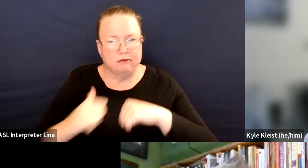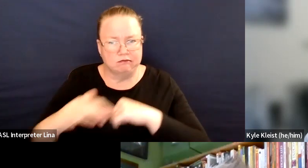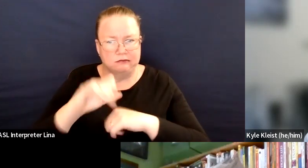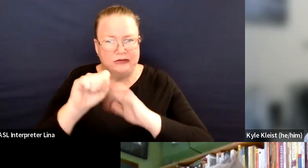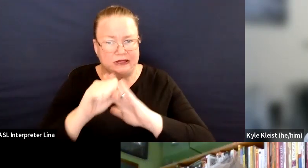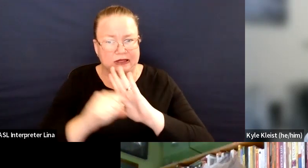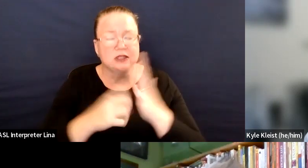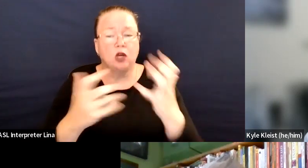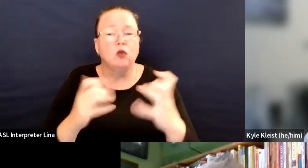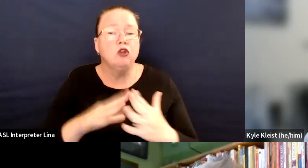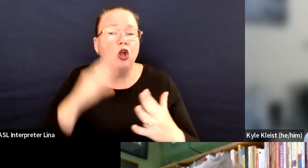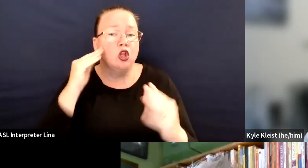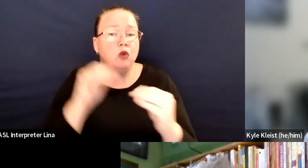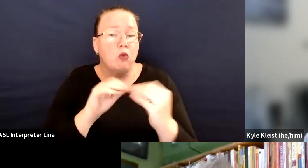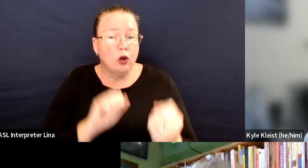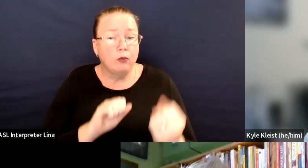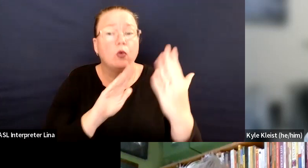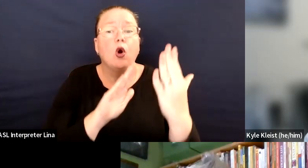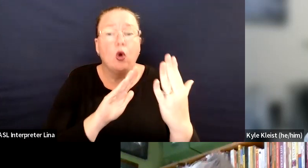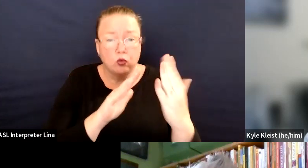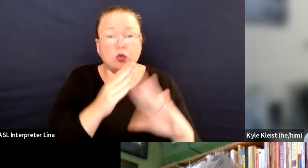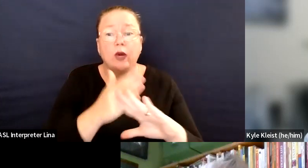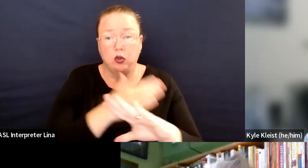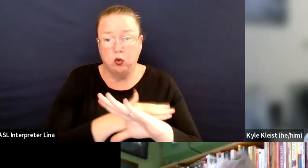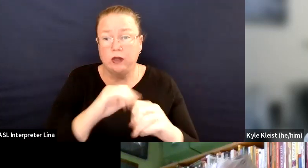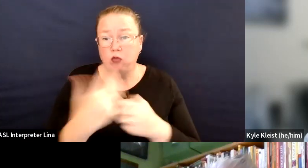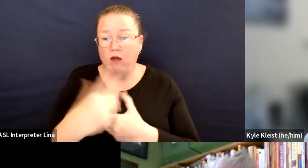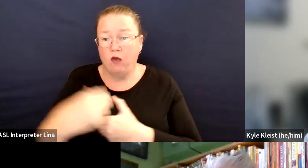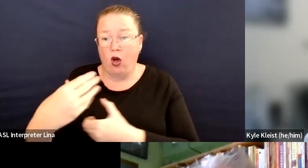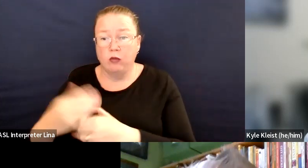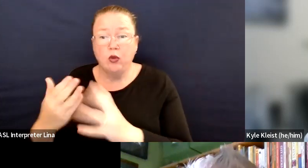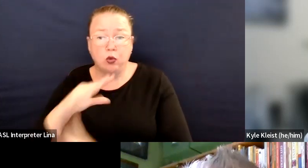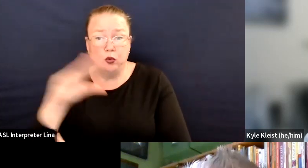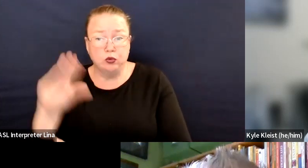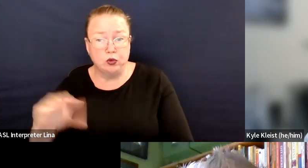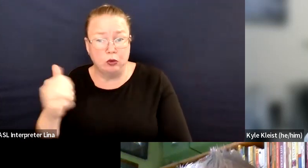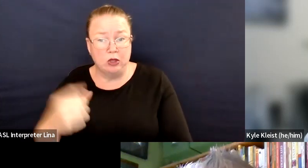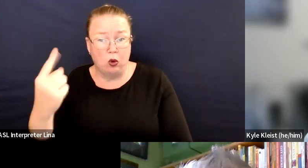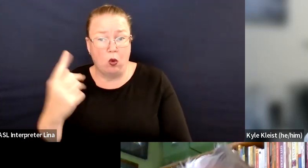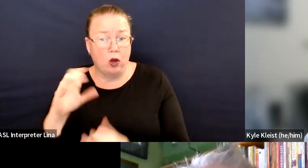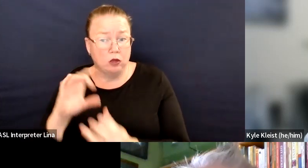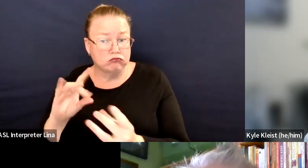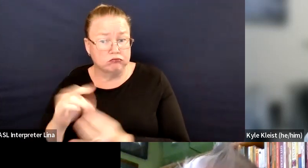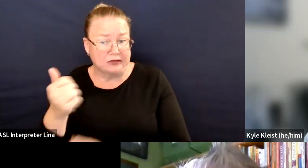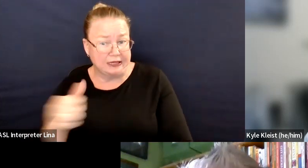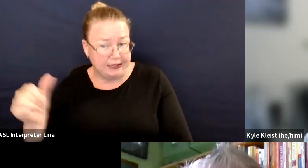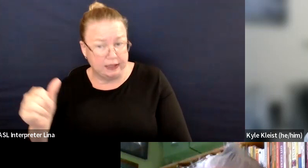in learning more strategies to increase engagement over Zoom. If anyone wants to share any. And